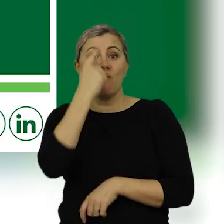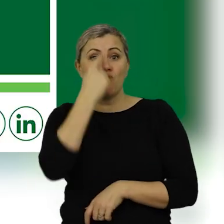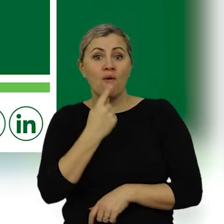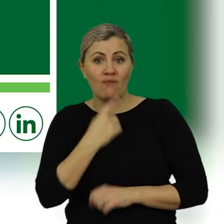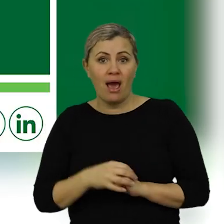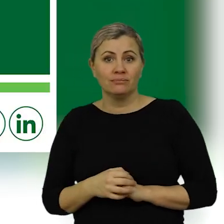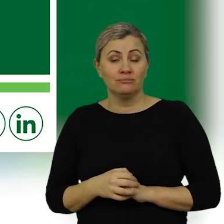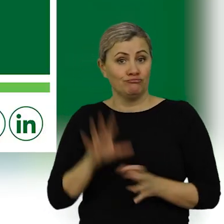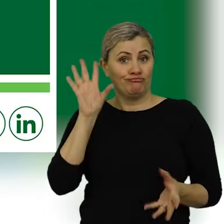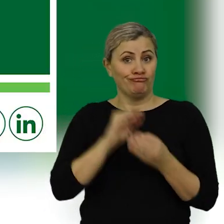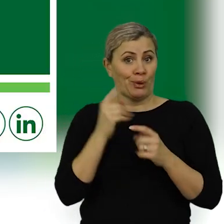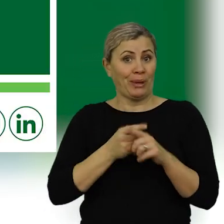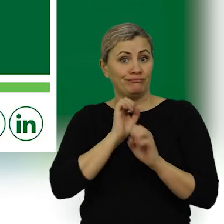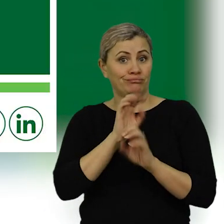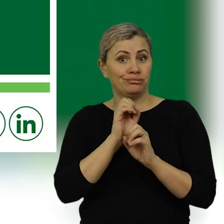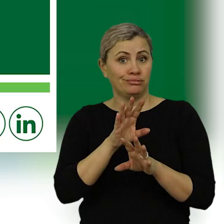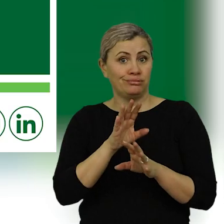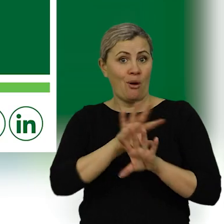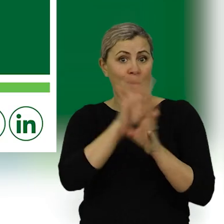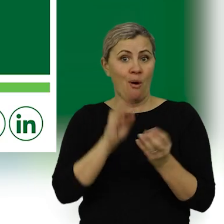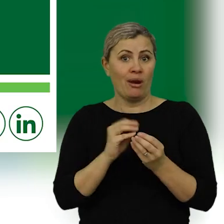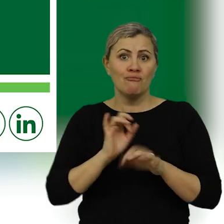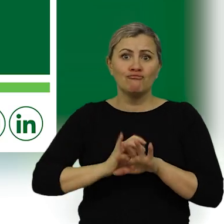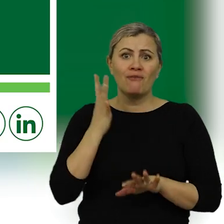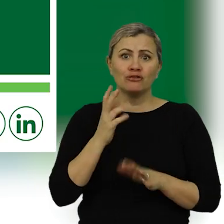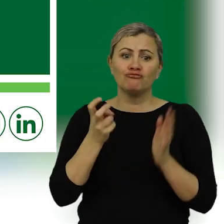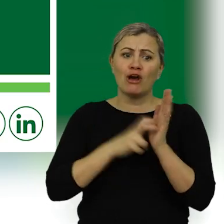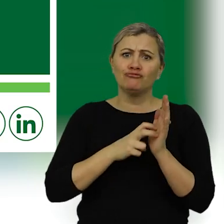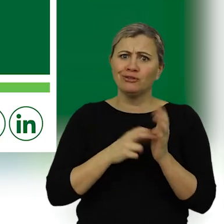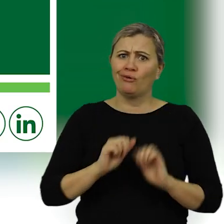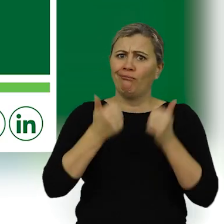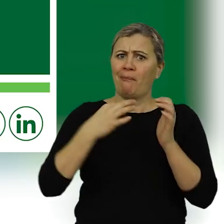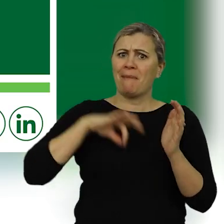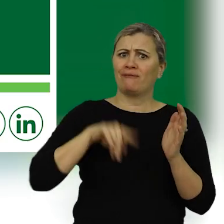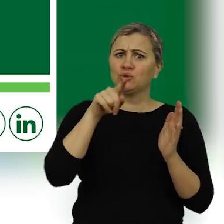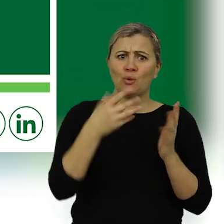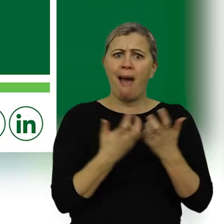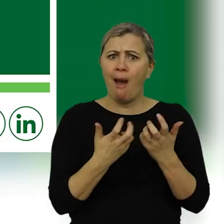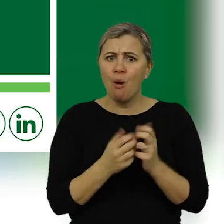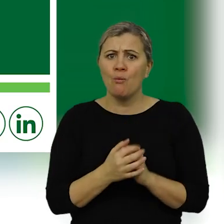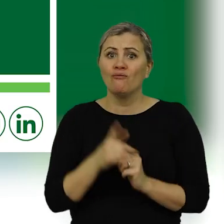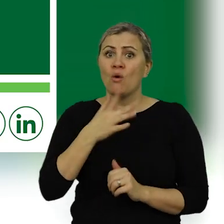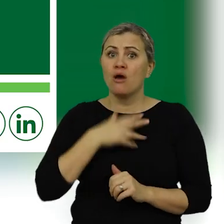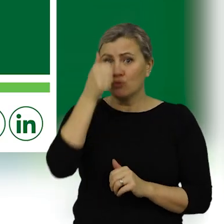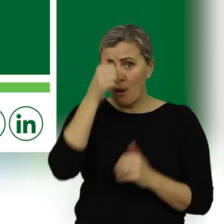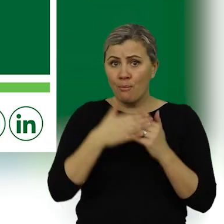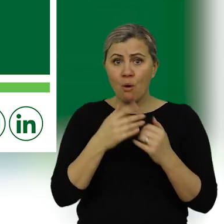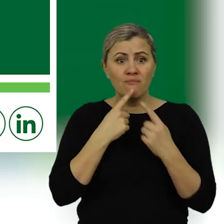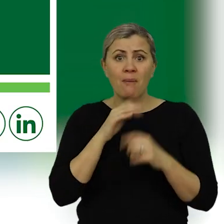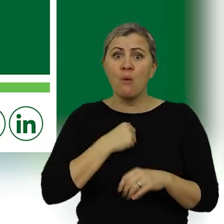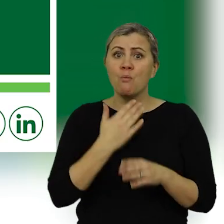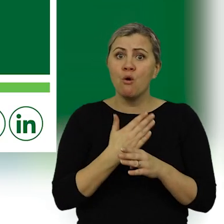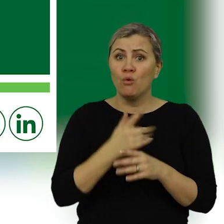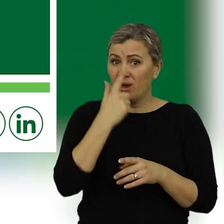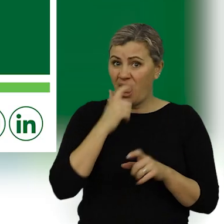quick whistle-stop tour of who we are and how professional registration benefits you. If you would like to find out more about our work, you can stay up to date